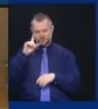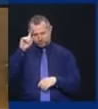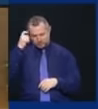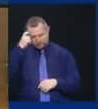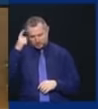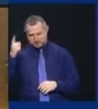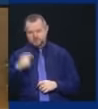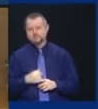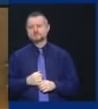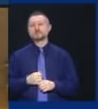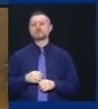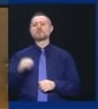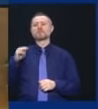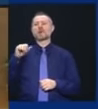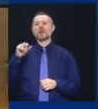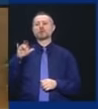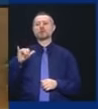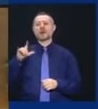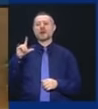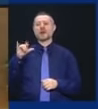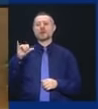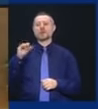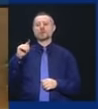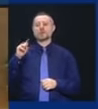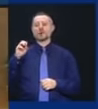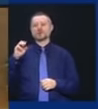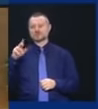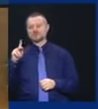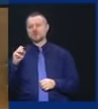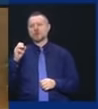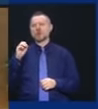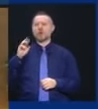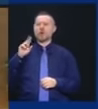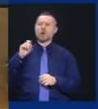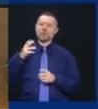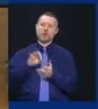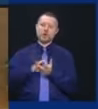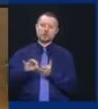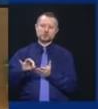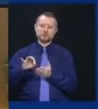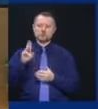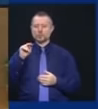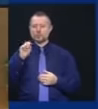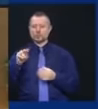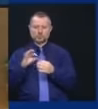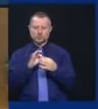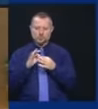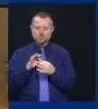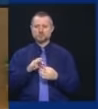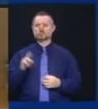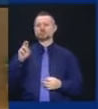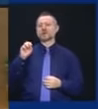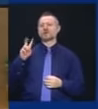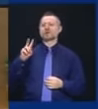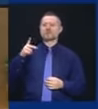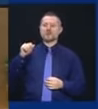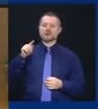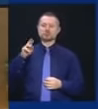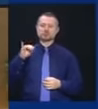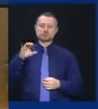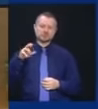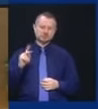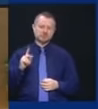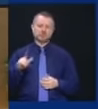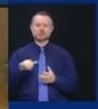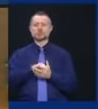Maury Litwack, Orthodox Union. Rabbi Joe Pasternik, Executive Vice President of New York